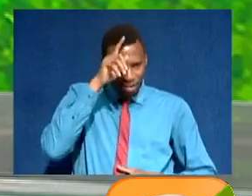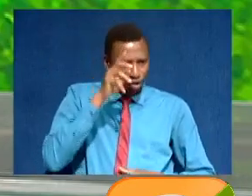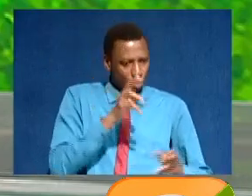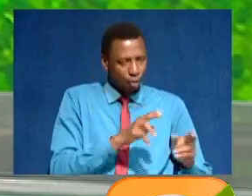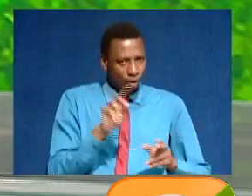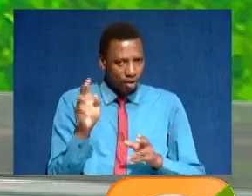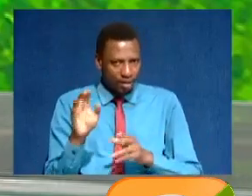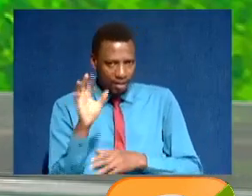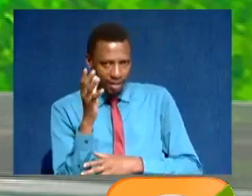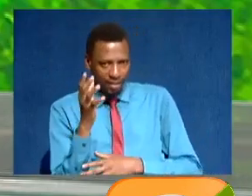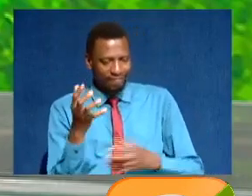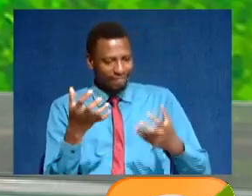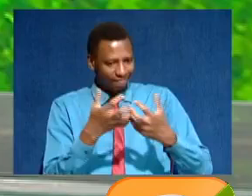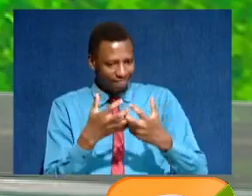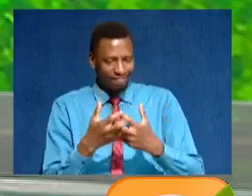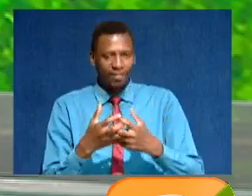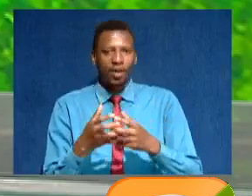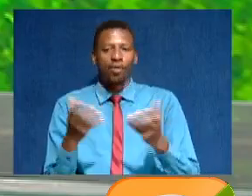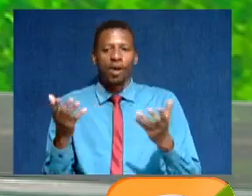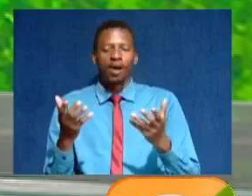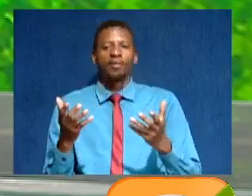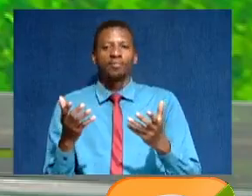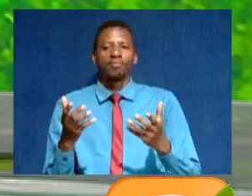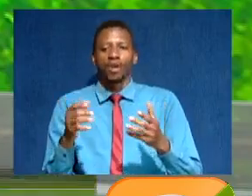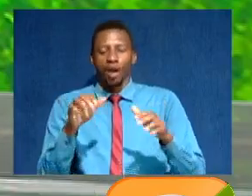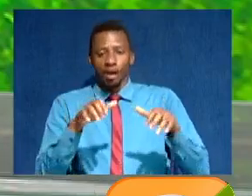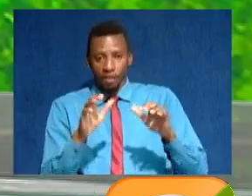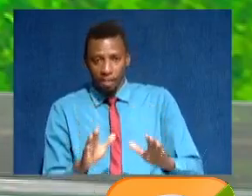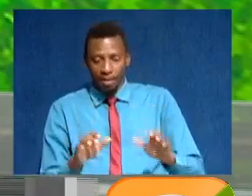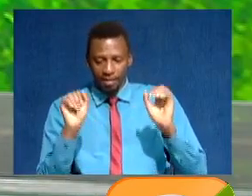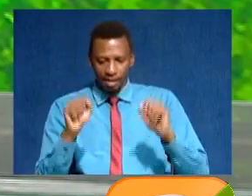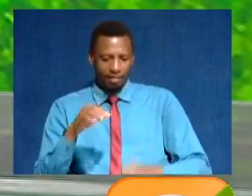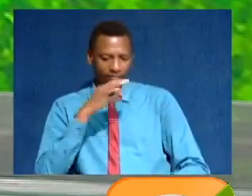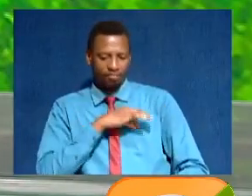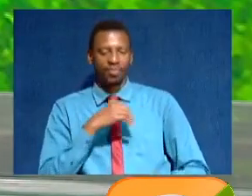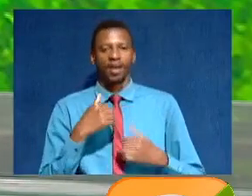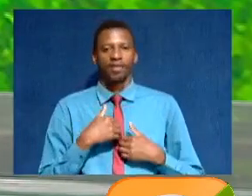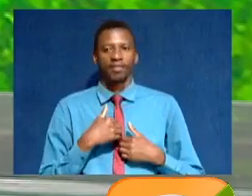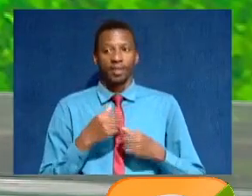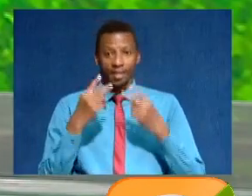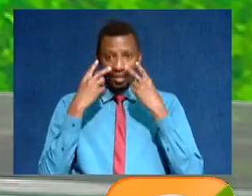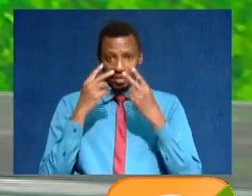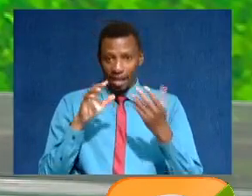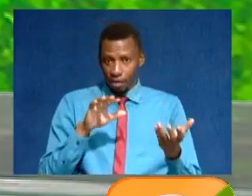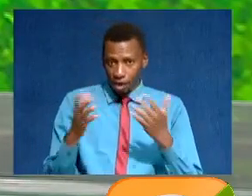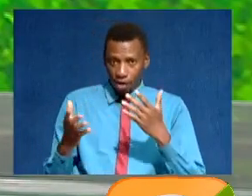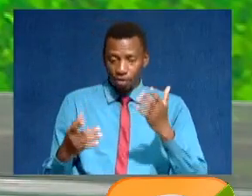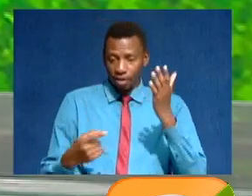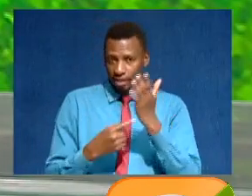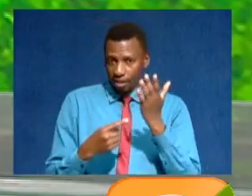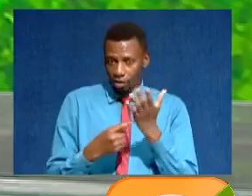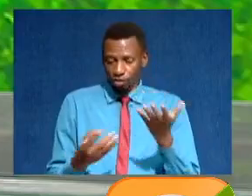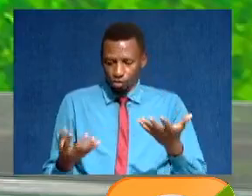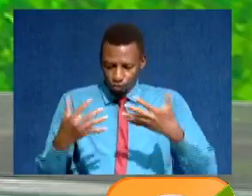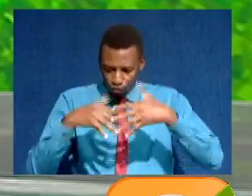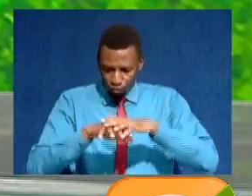gap, where farmers also earn money. Laura Otieno now reports on the incorporation of technology into community projects in